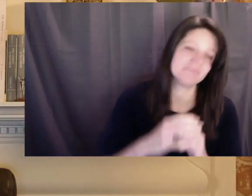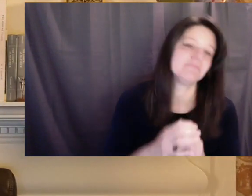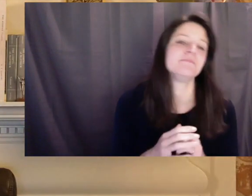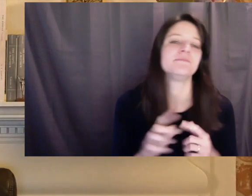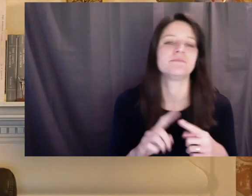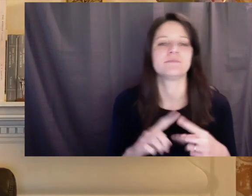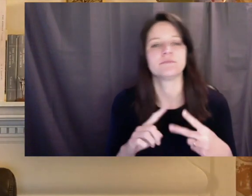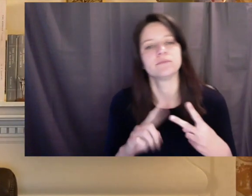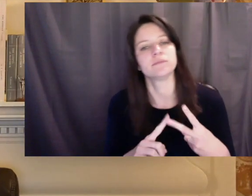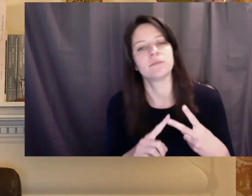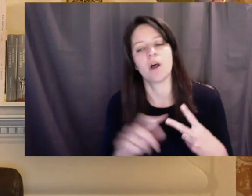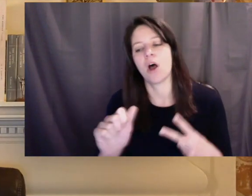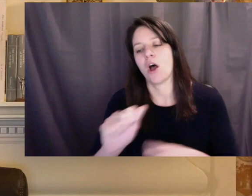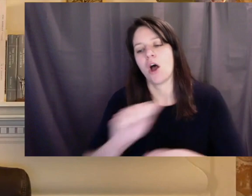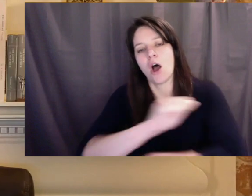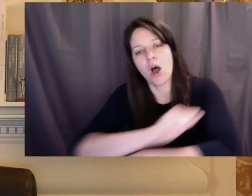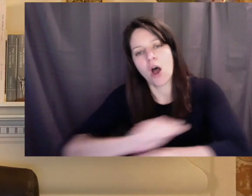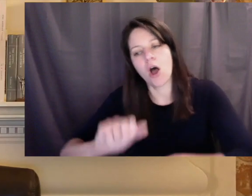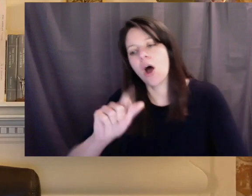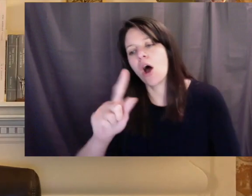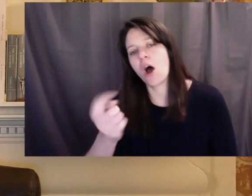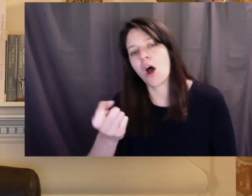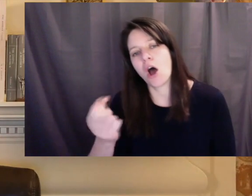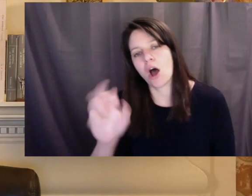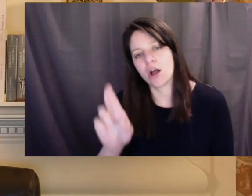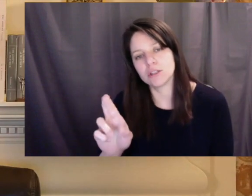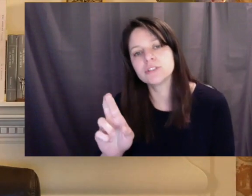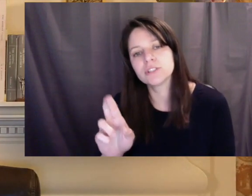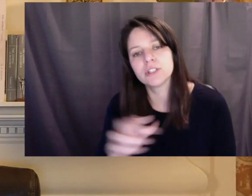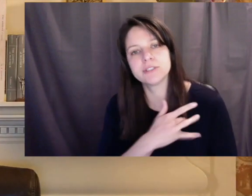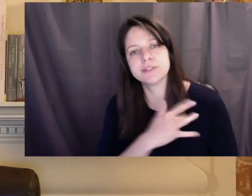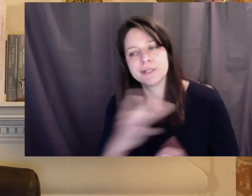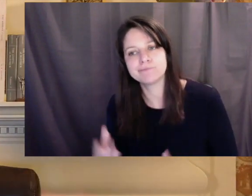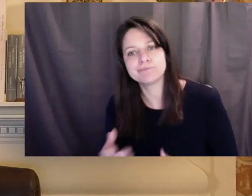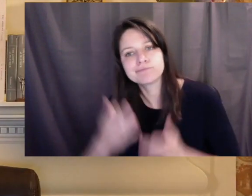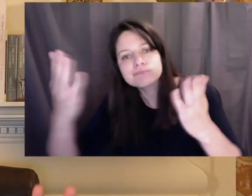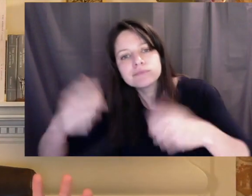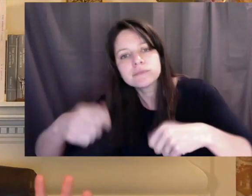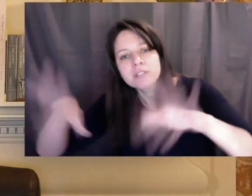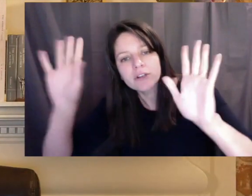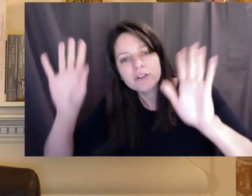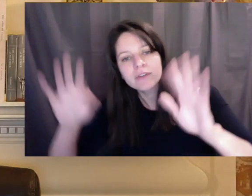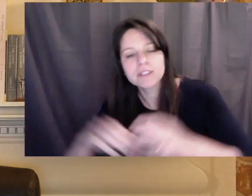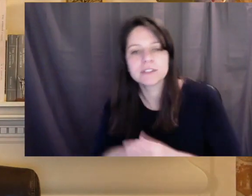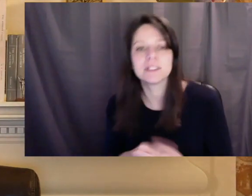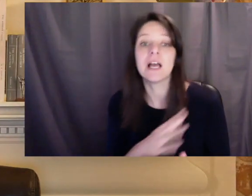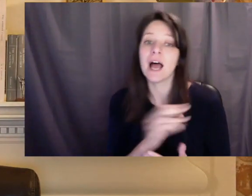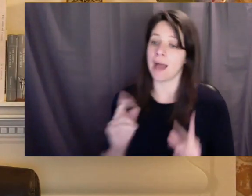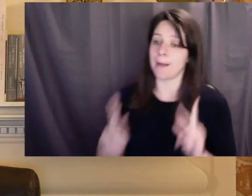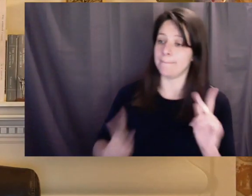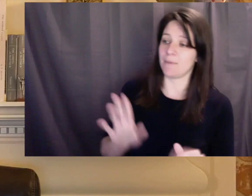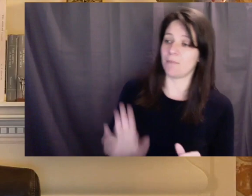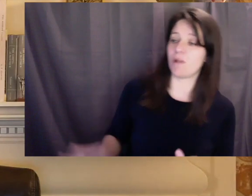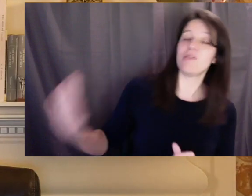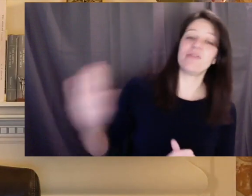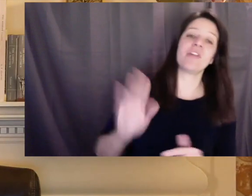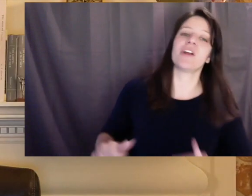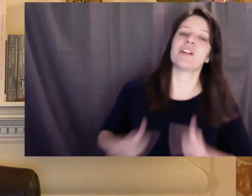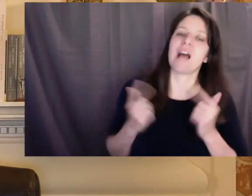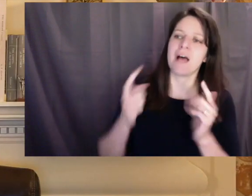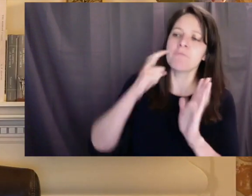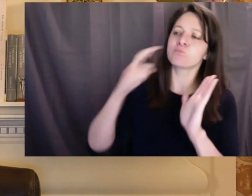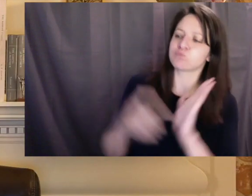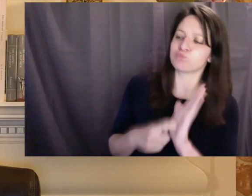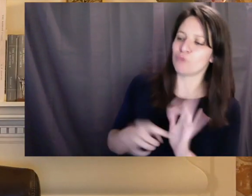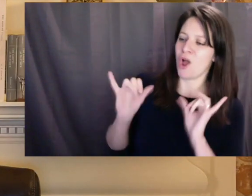a specific time of trouble, a stone altar that was used for sacrifice and worship on a regular basis, and